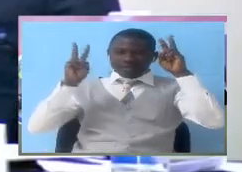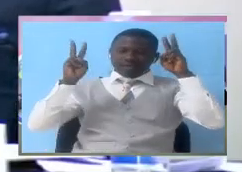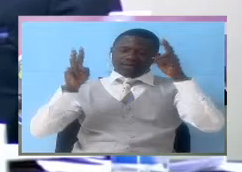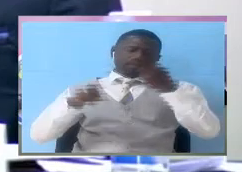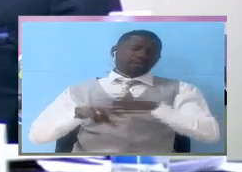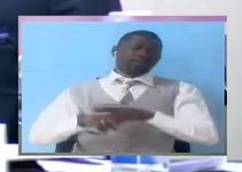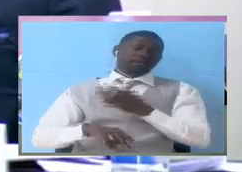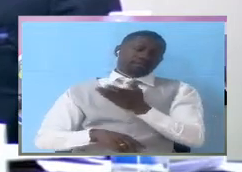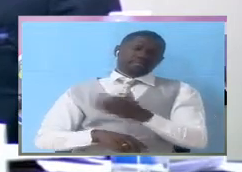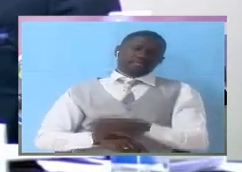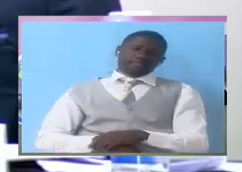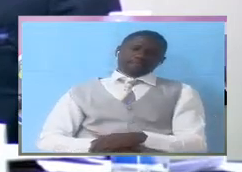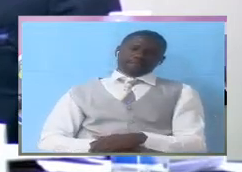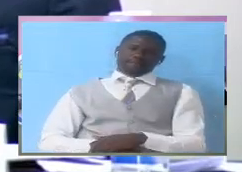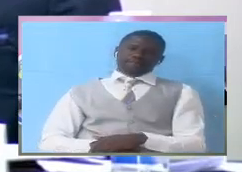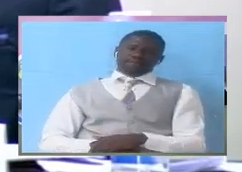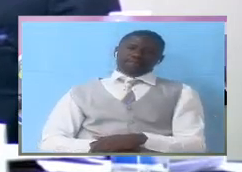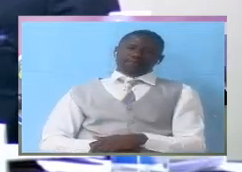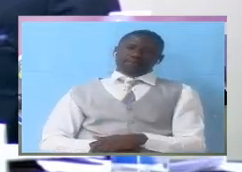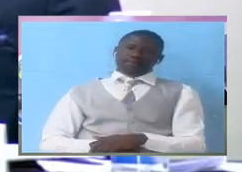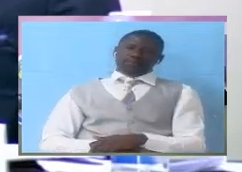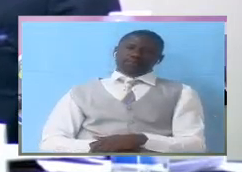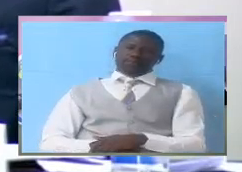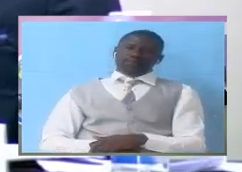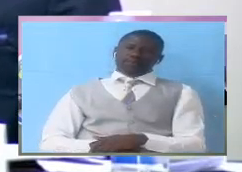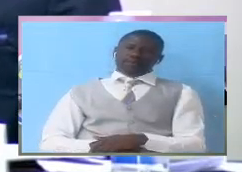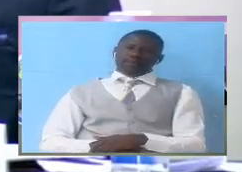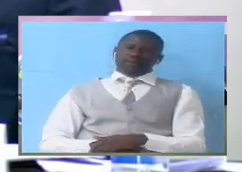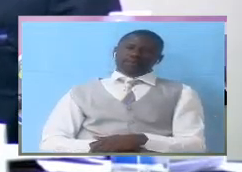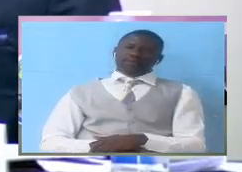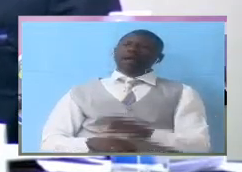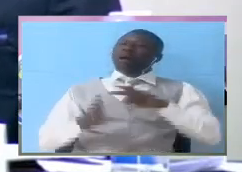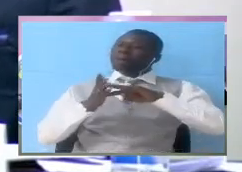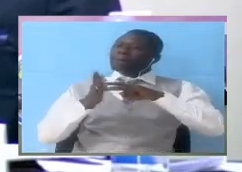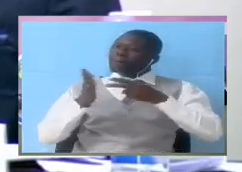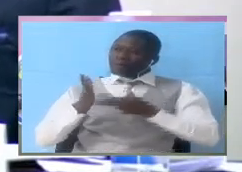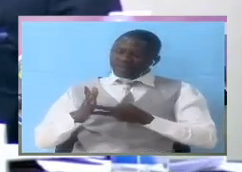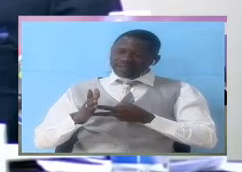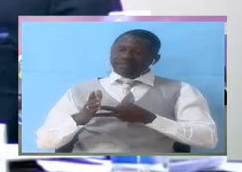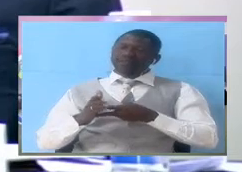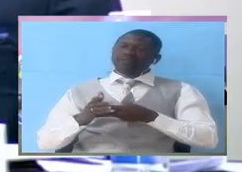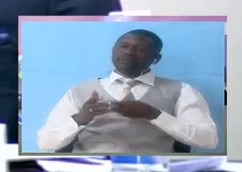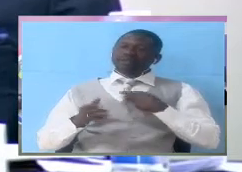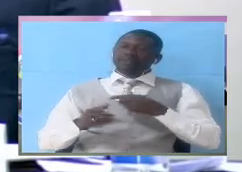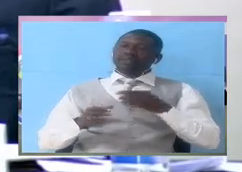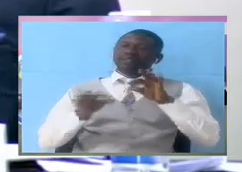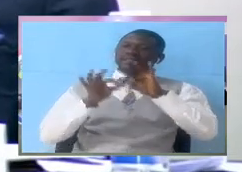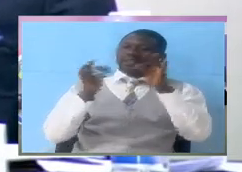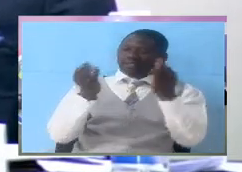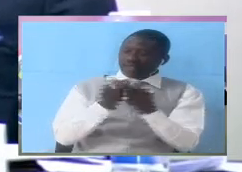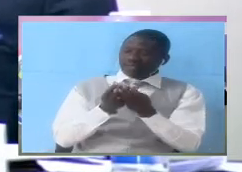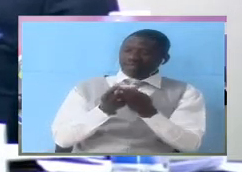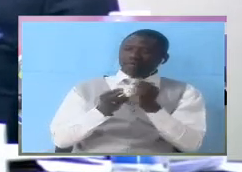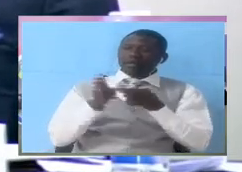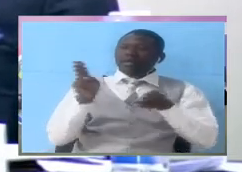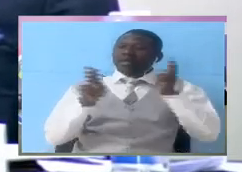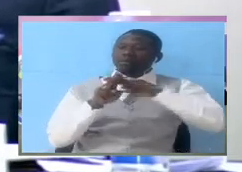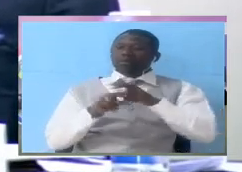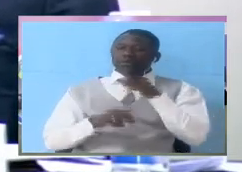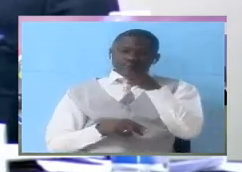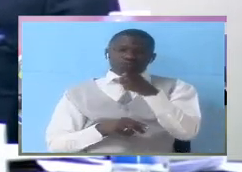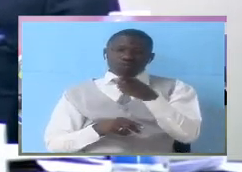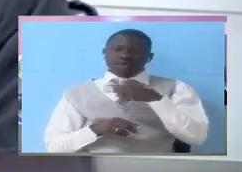essentially the panel reported to you as DG NIA who would in turn report to